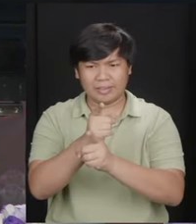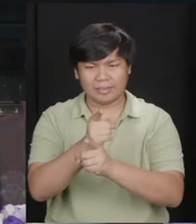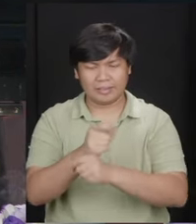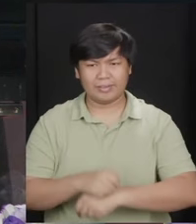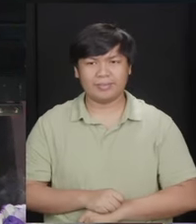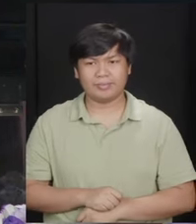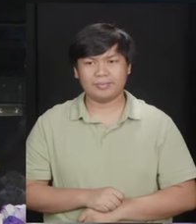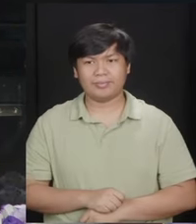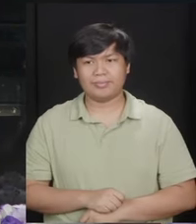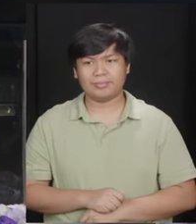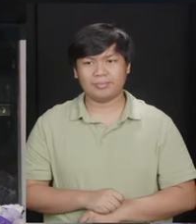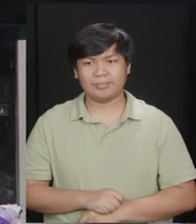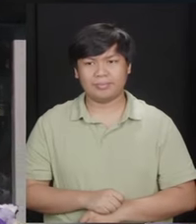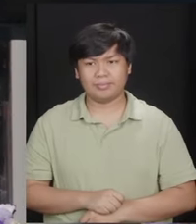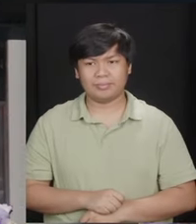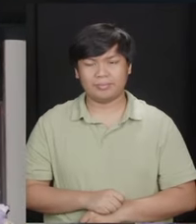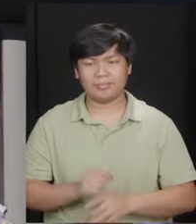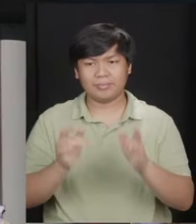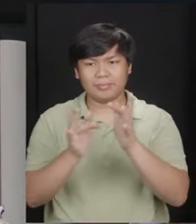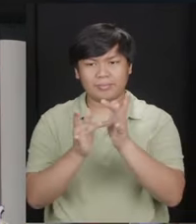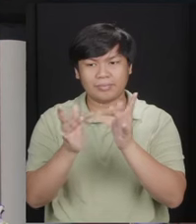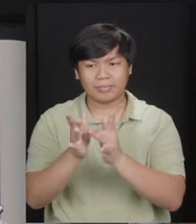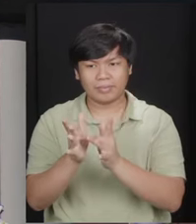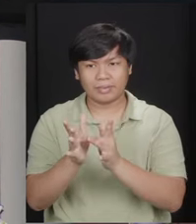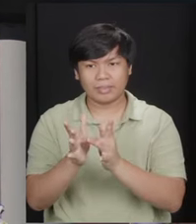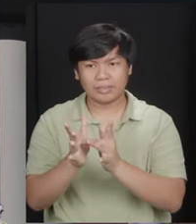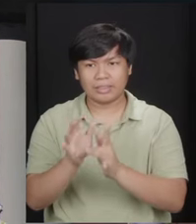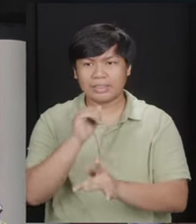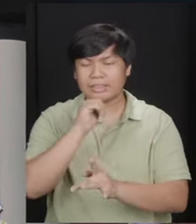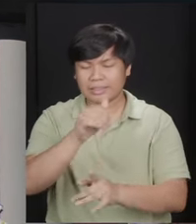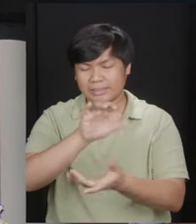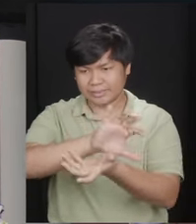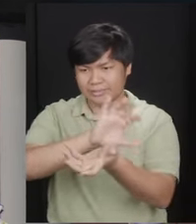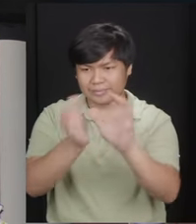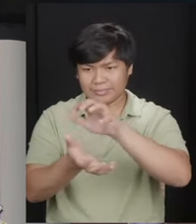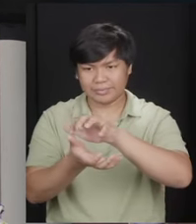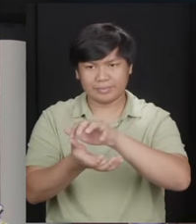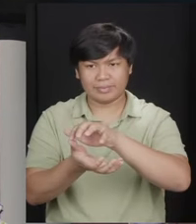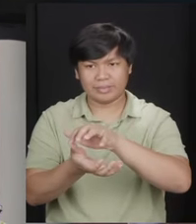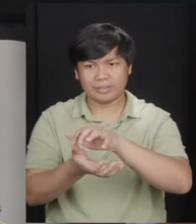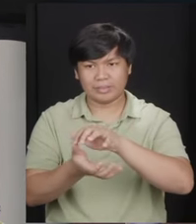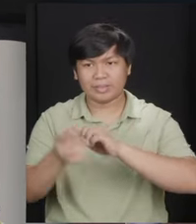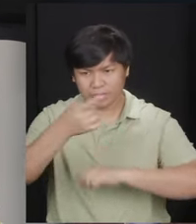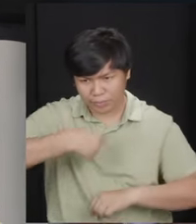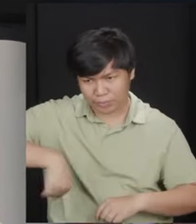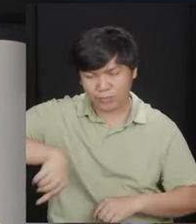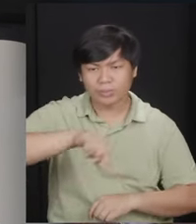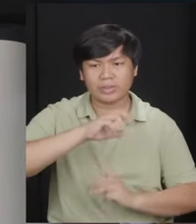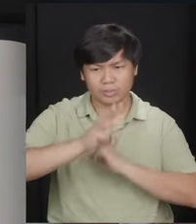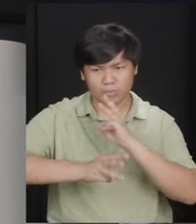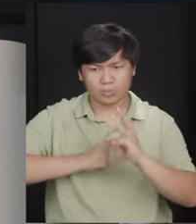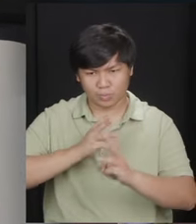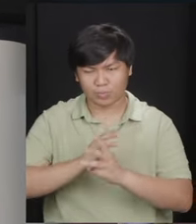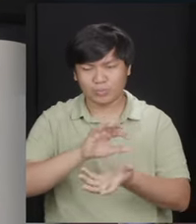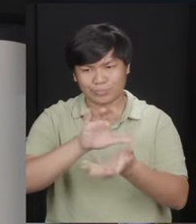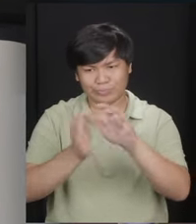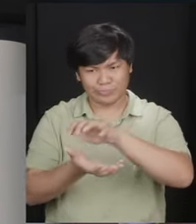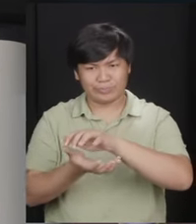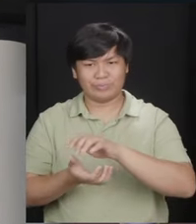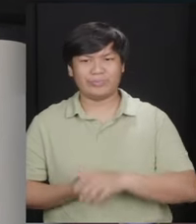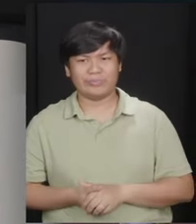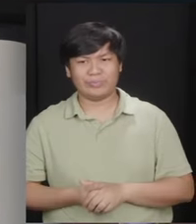You know what? Jesus isn't upside down. We are. We